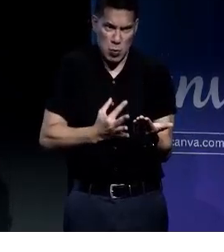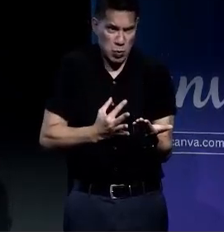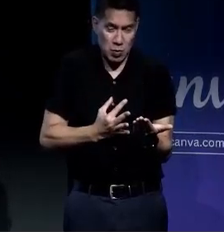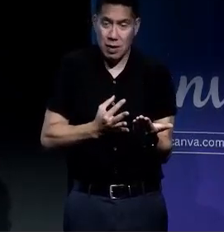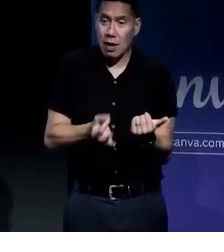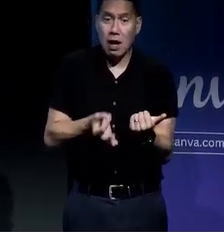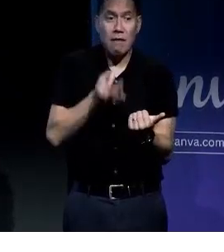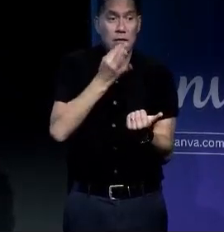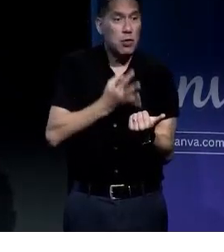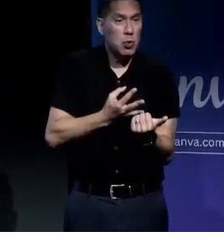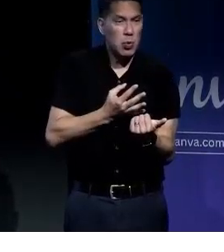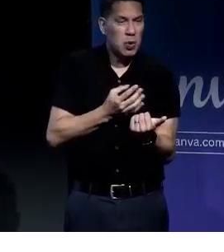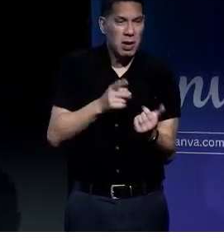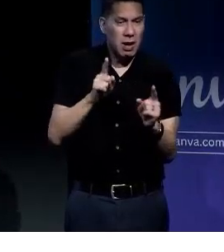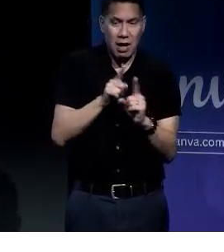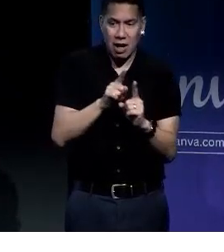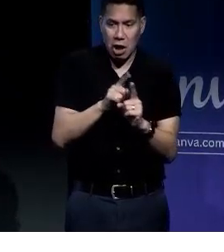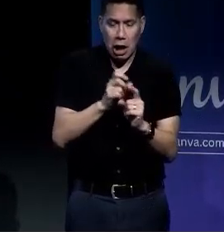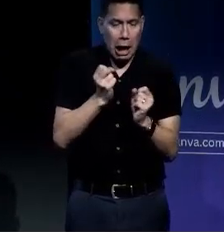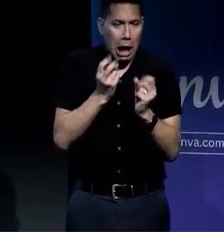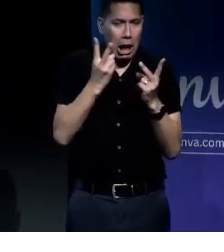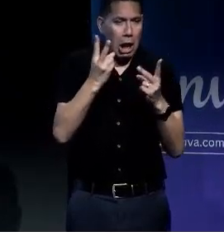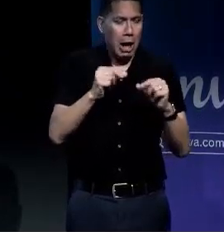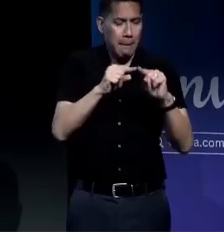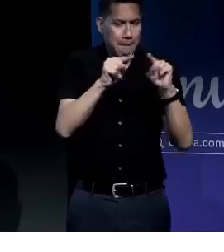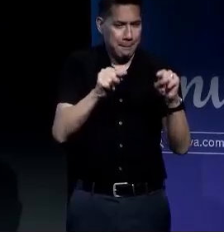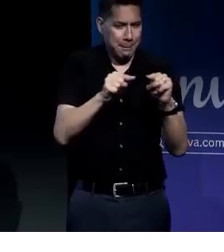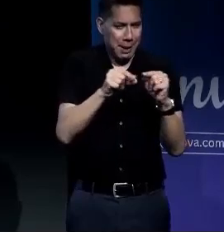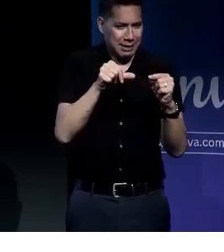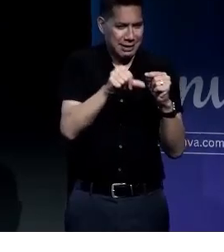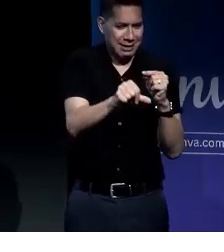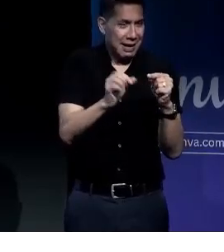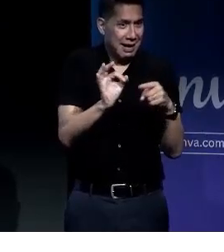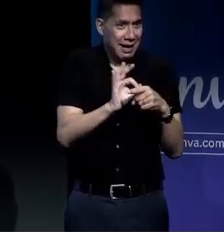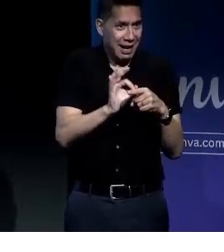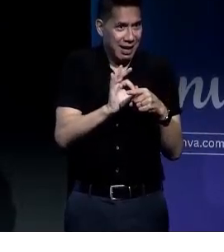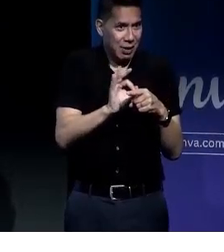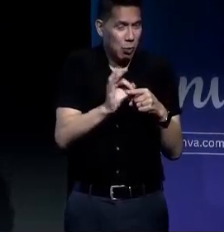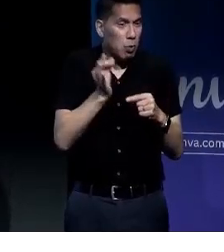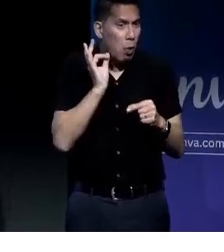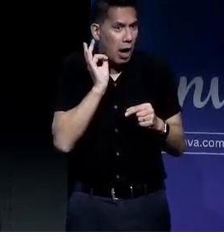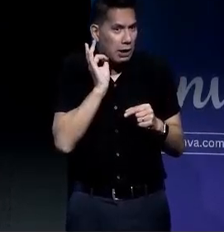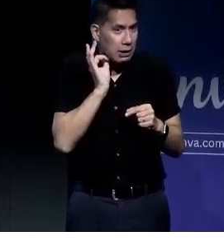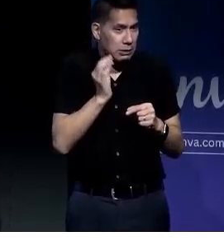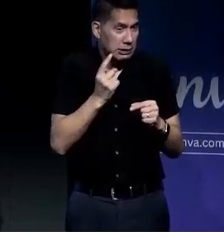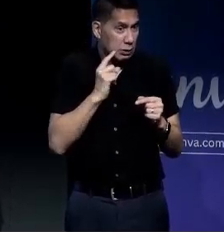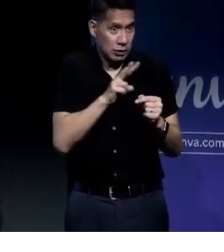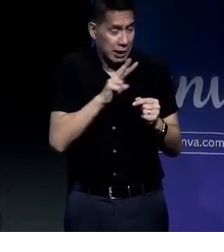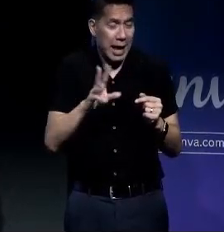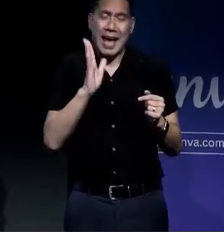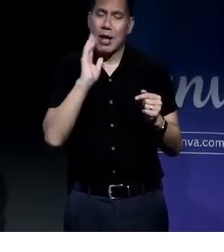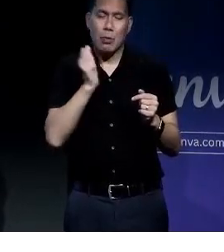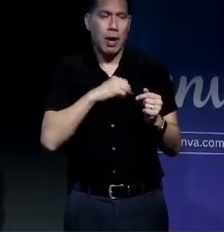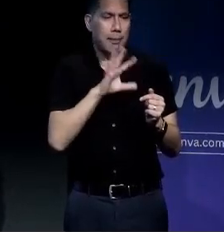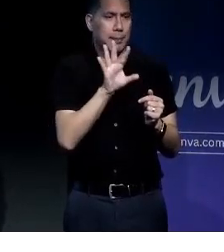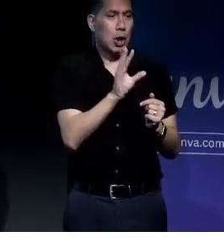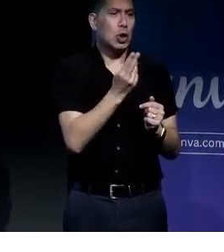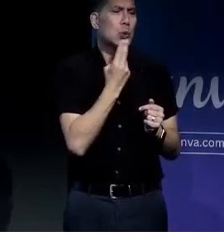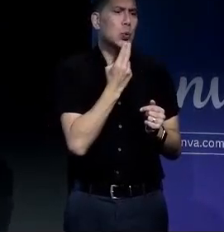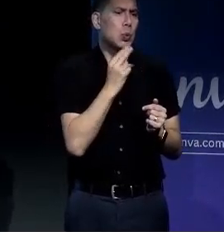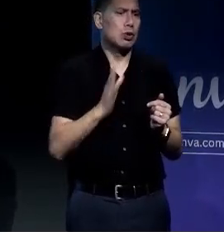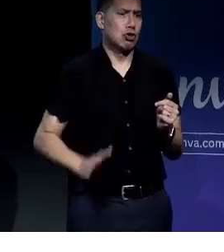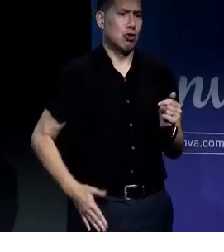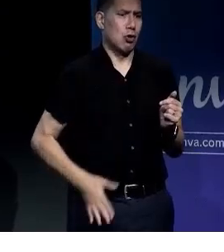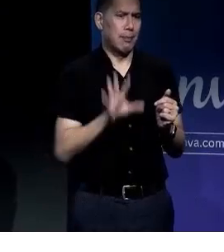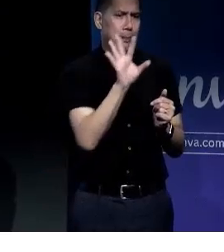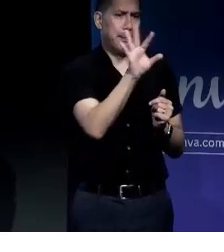do things like, a light button colour with white on it that also isn't readable. So anyway, I grabbed this cute dog